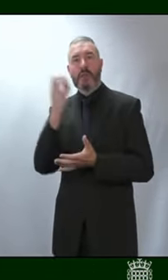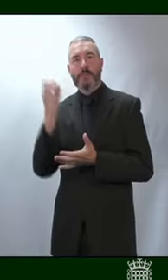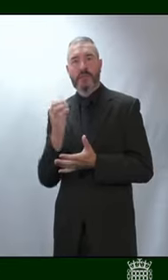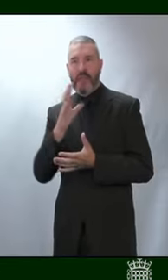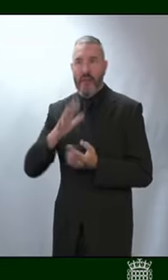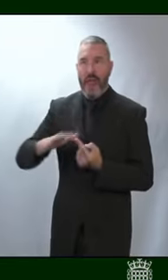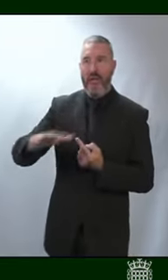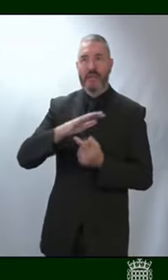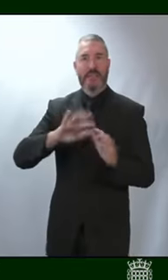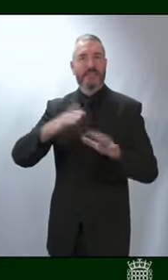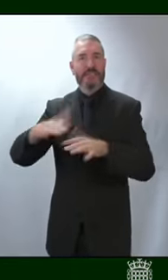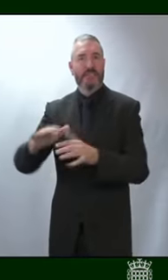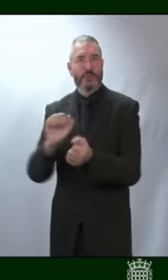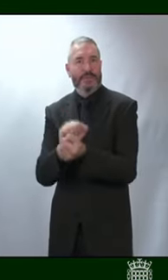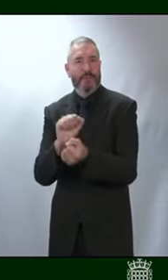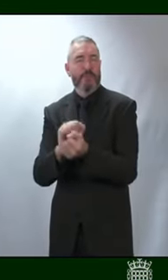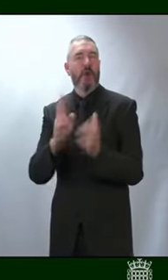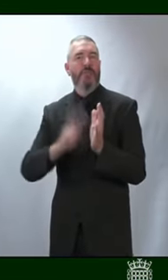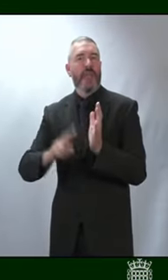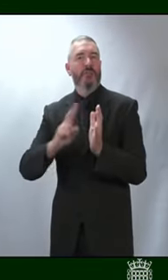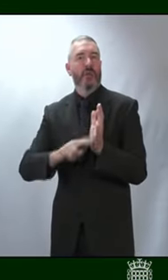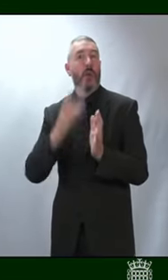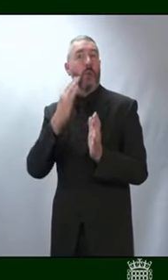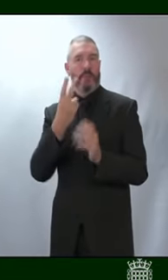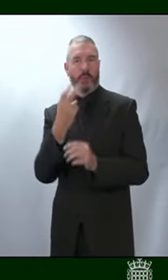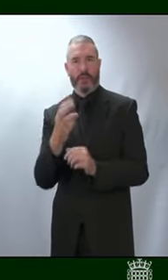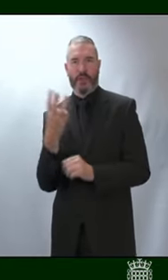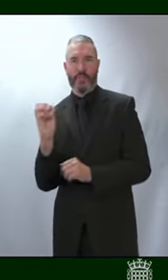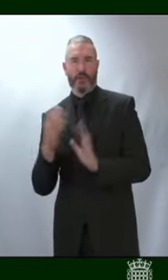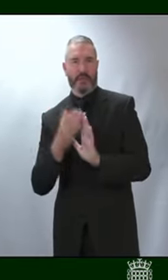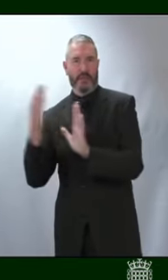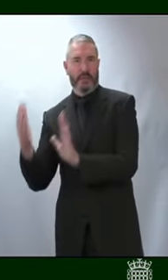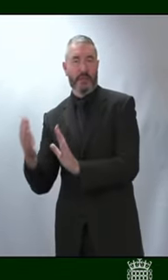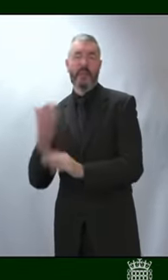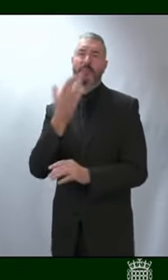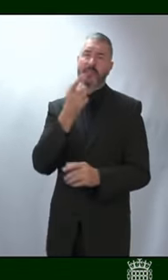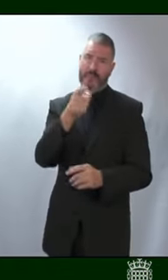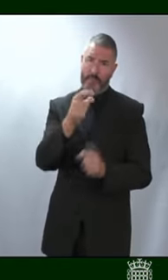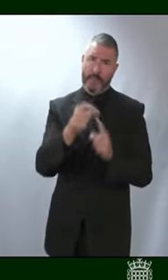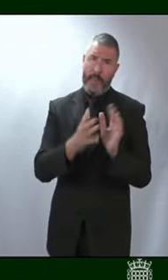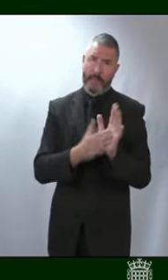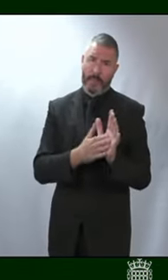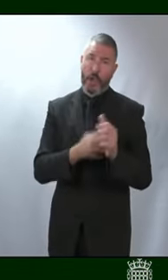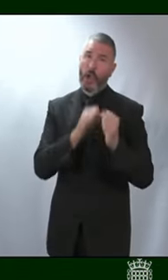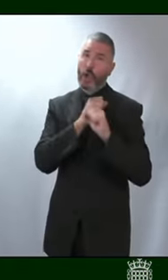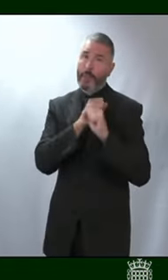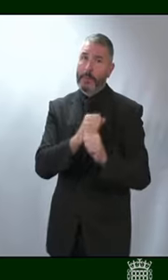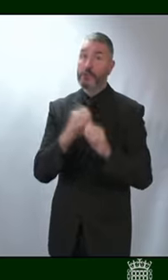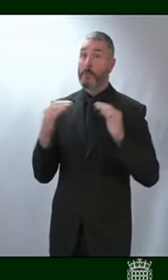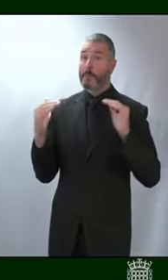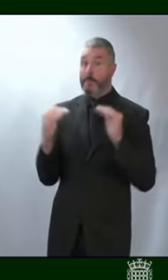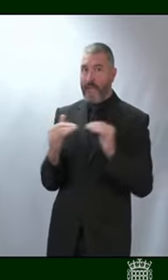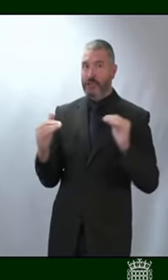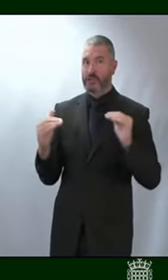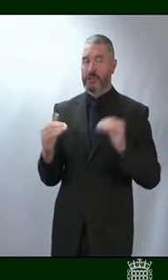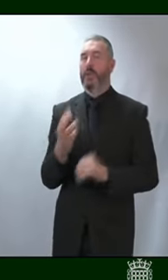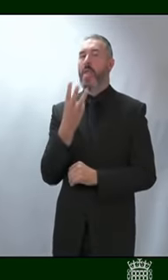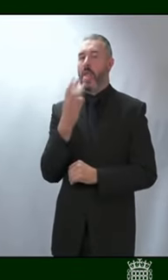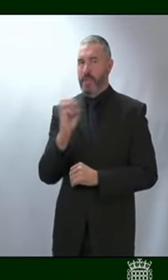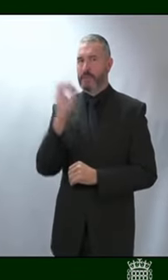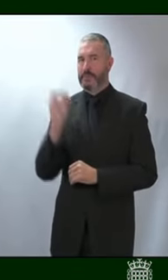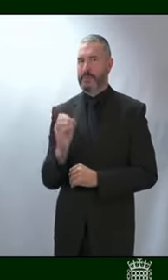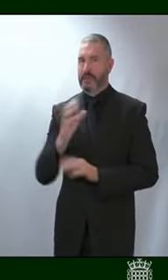and sea for nature by 2030. So, will the Prime Minister commit now to at least match that goal, 30% of land and